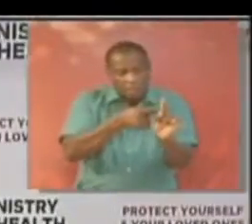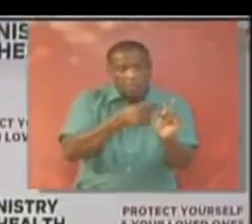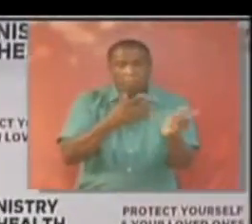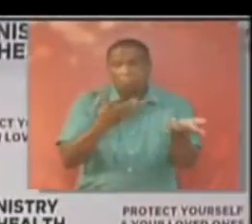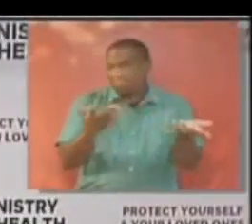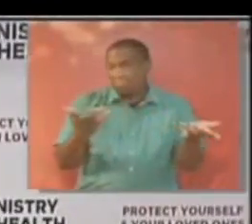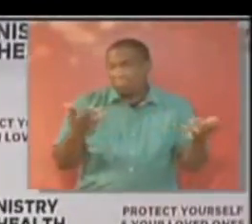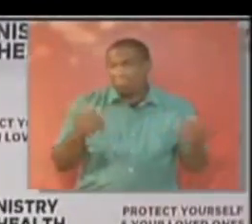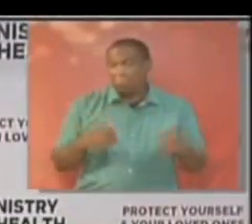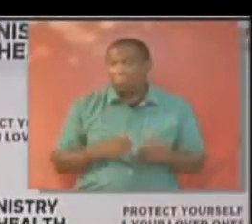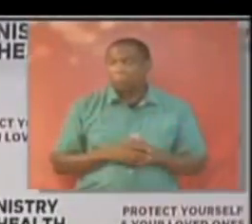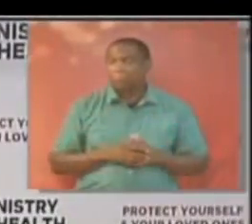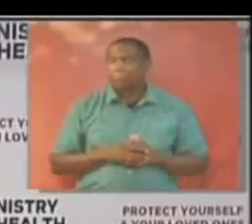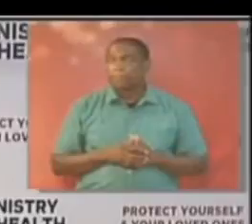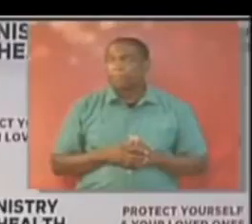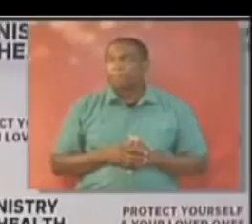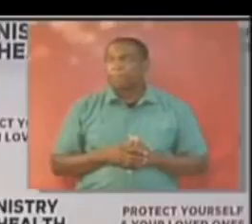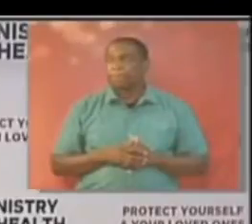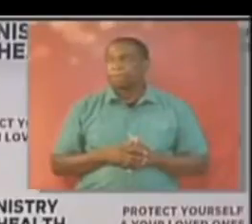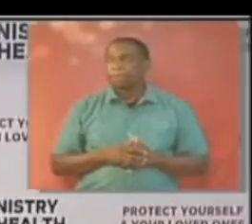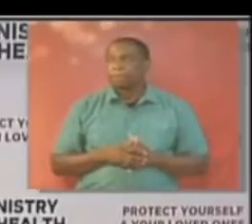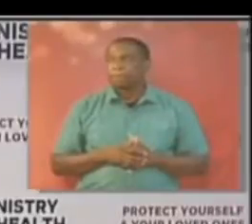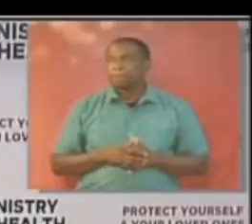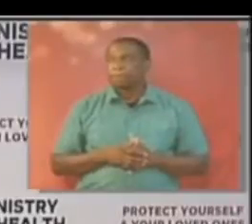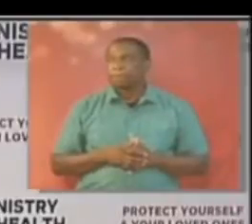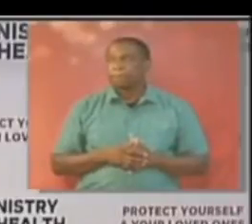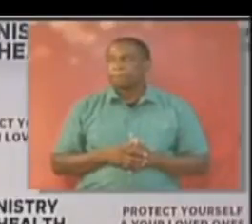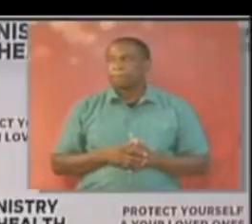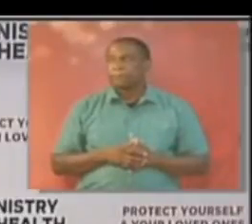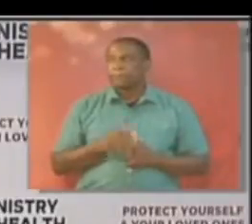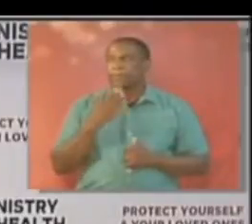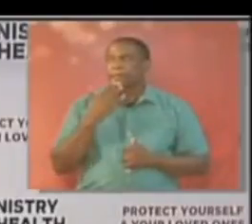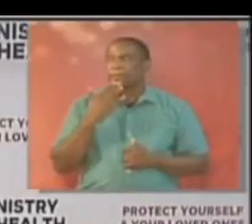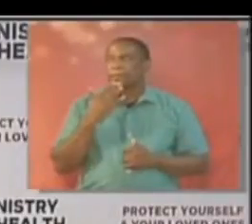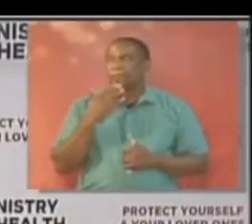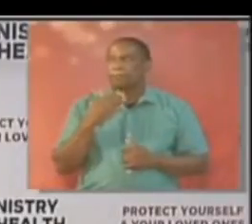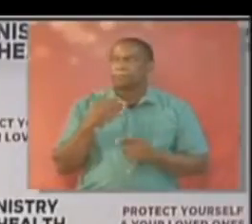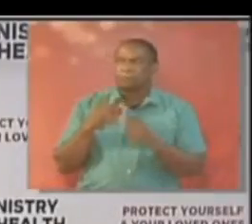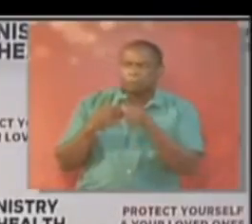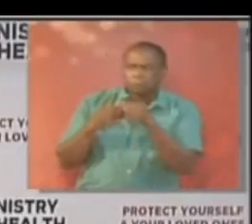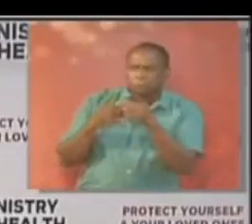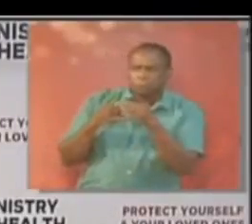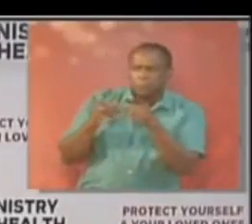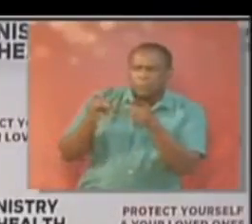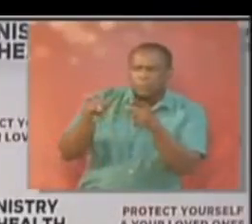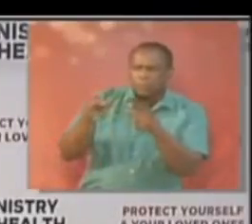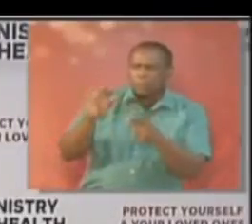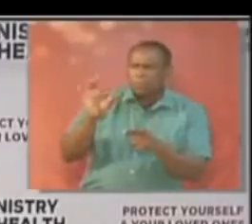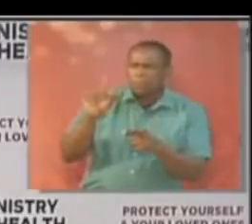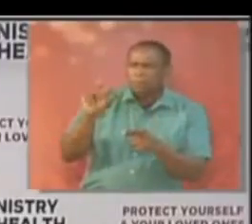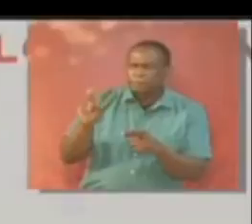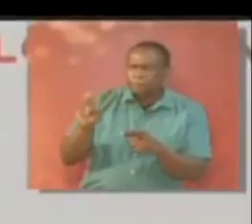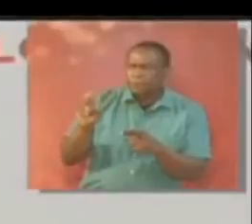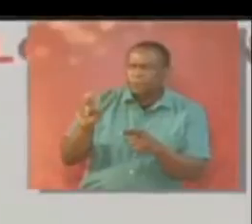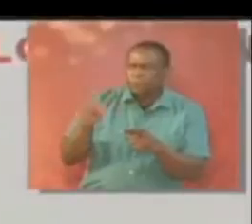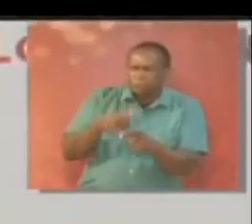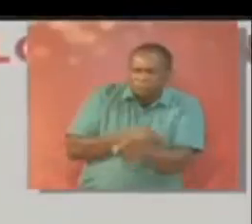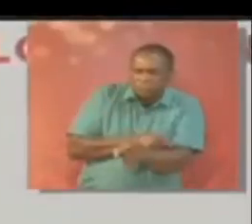Yes, thank you, Prior. Prior, did you have your seasonal flu vaccine as yet? Not yet. Prior, oh God.